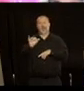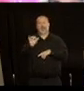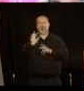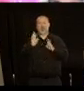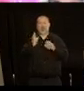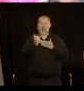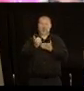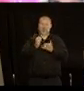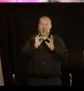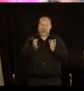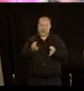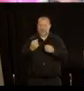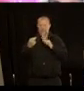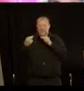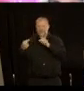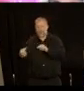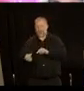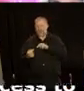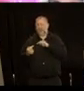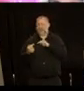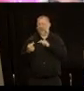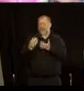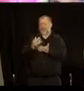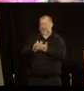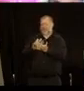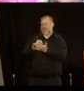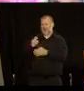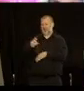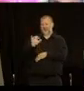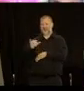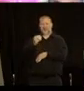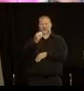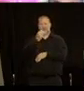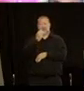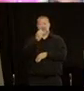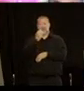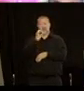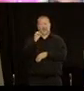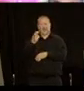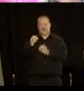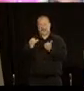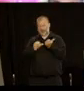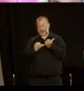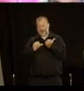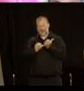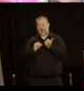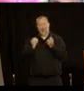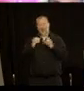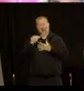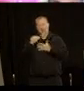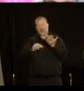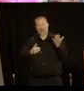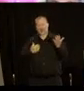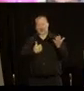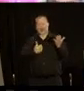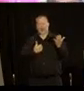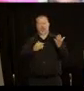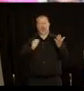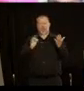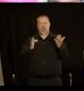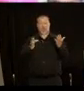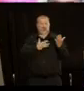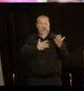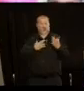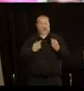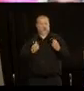helping families who are struggling financially in need of food and cash assistance, and so much more. At the heart of what we